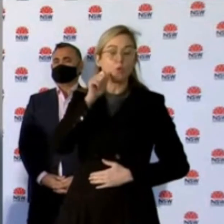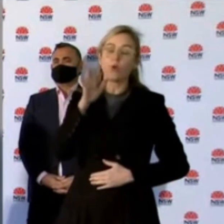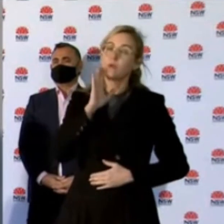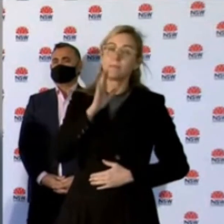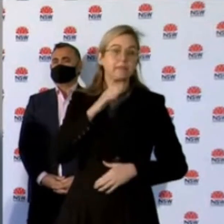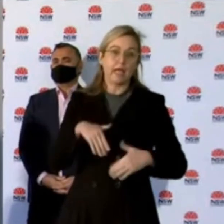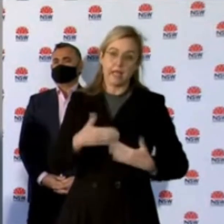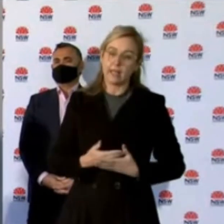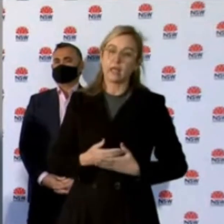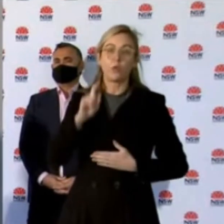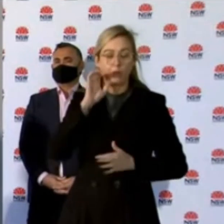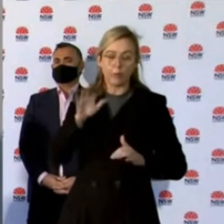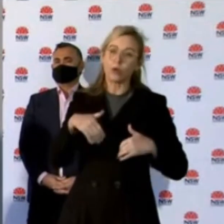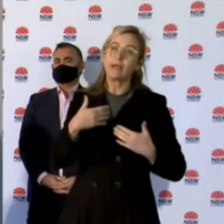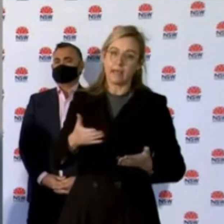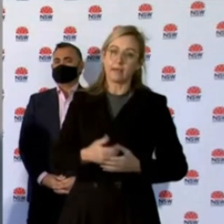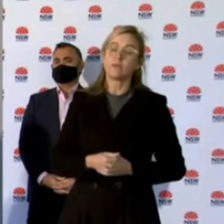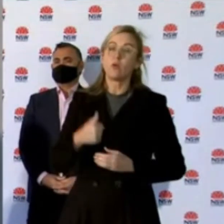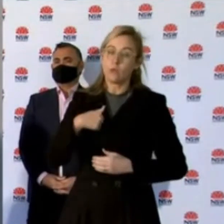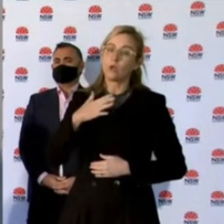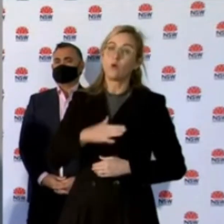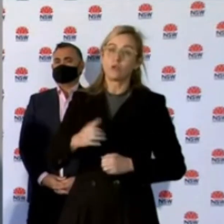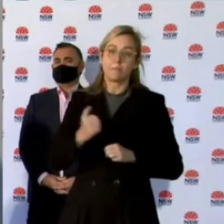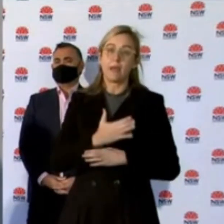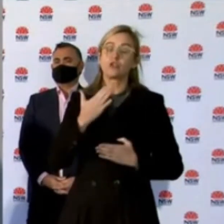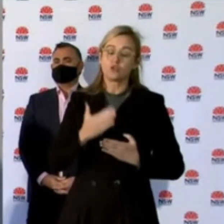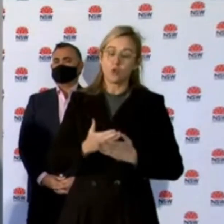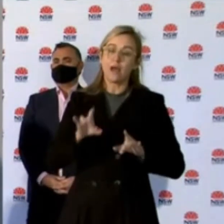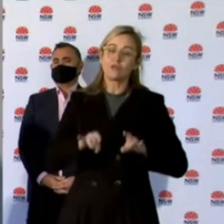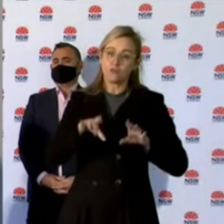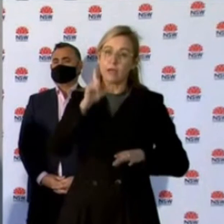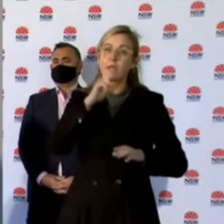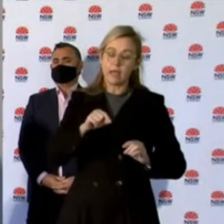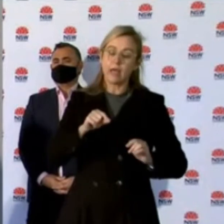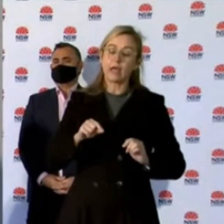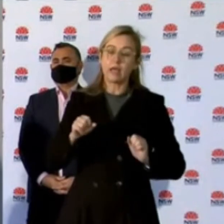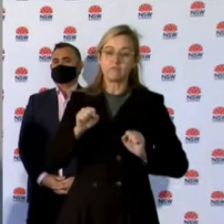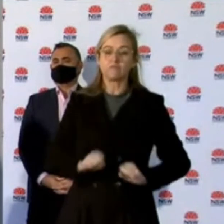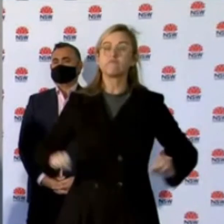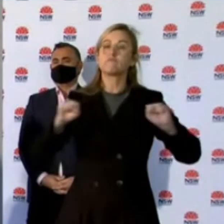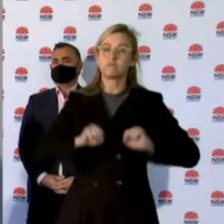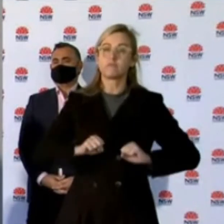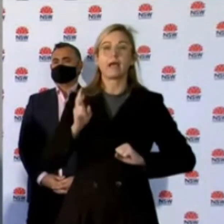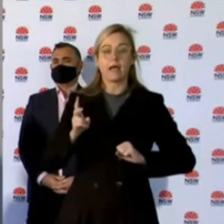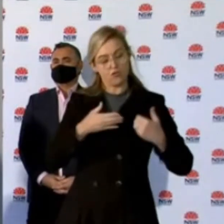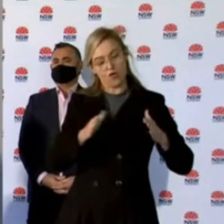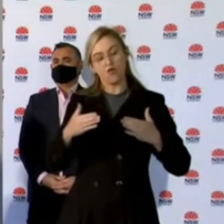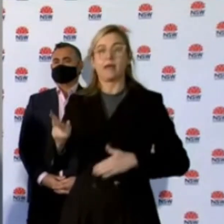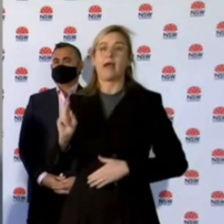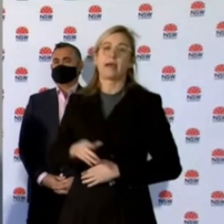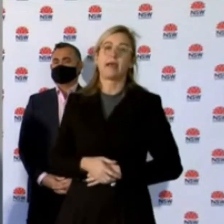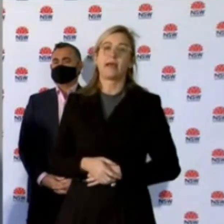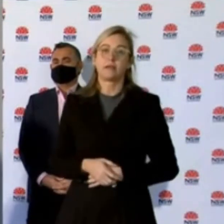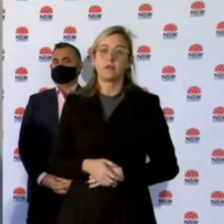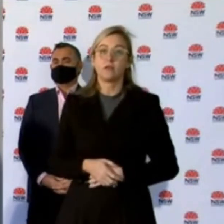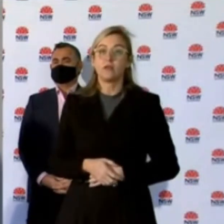going, because we want collectively to be able to bounce back as soon as we can. And we appreciate that there's some functions in society that